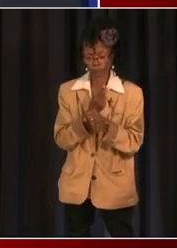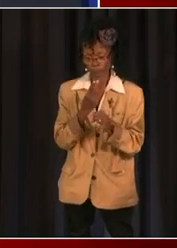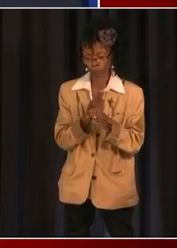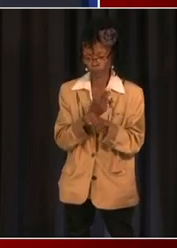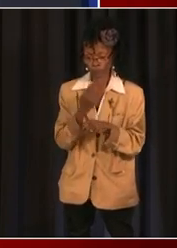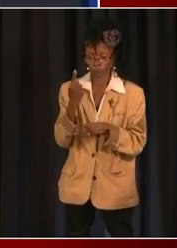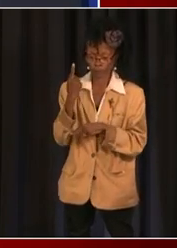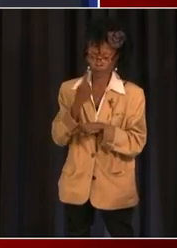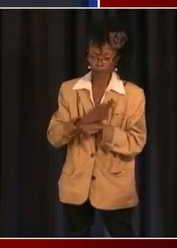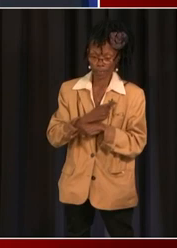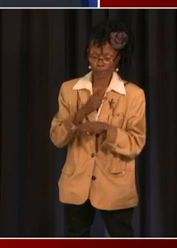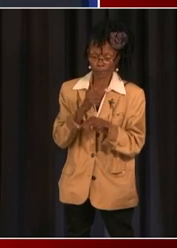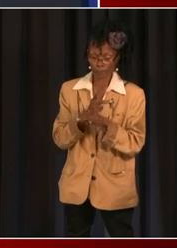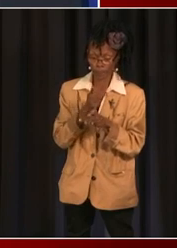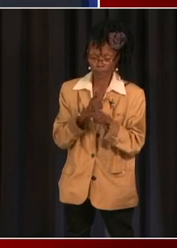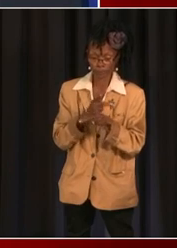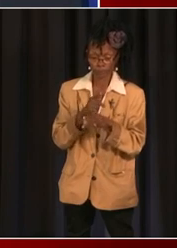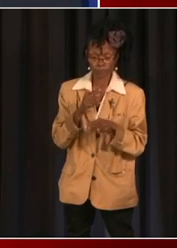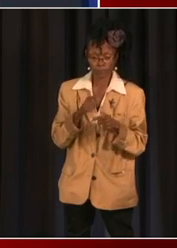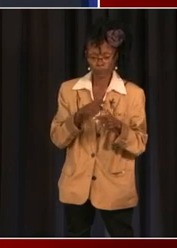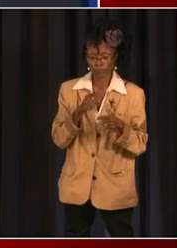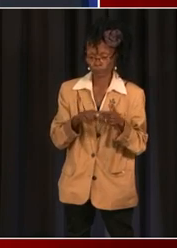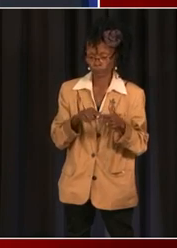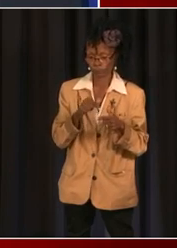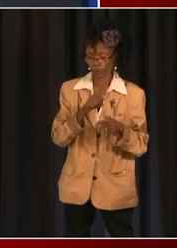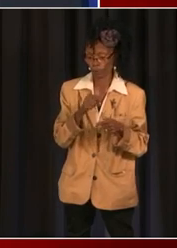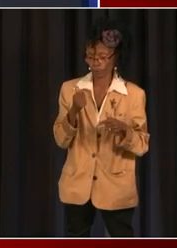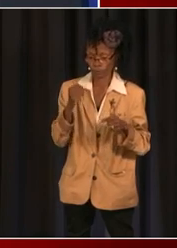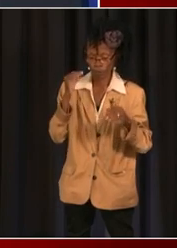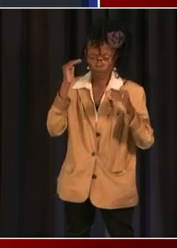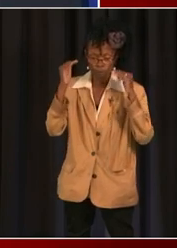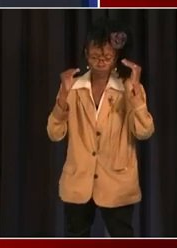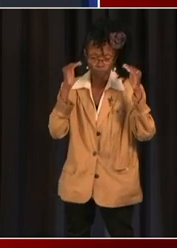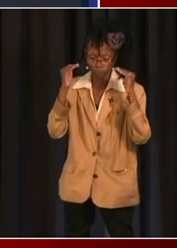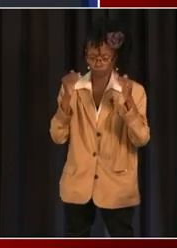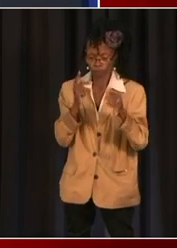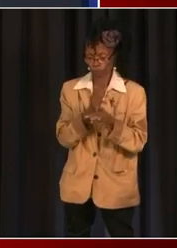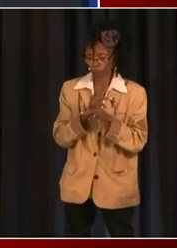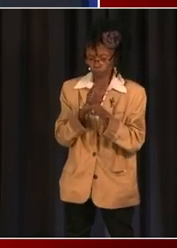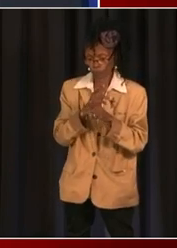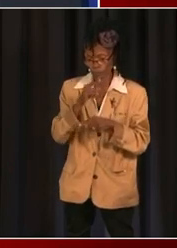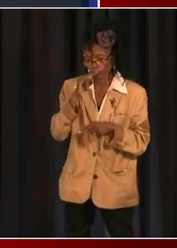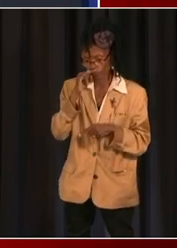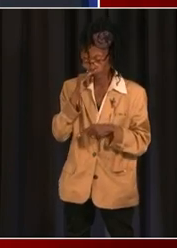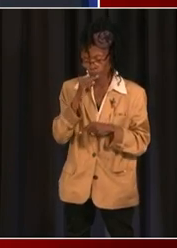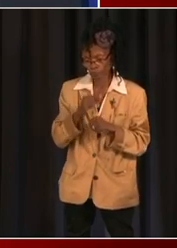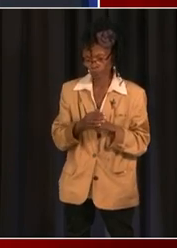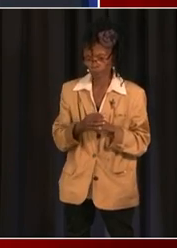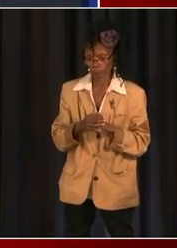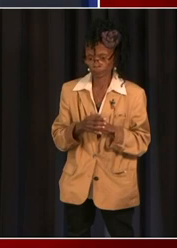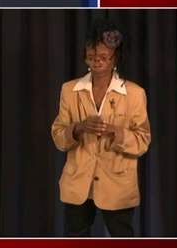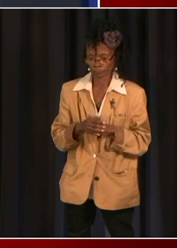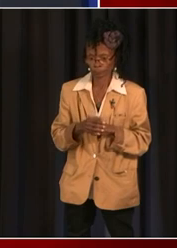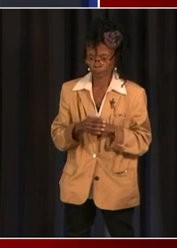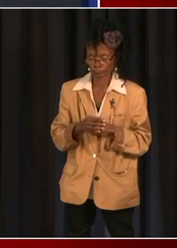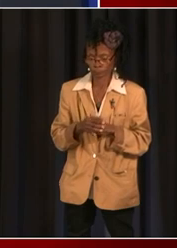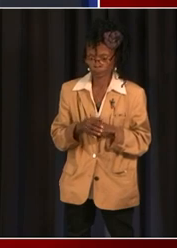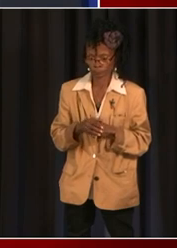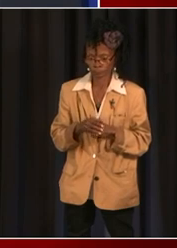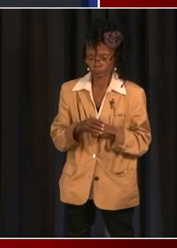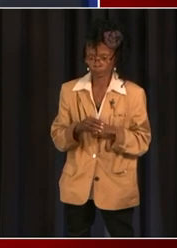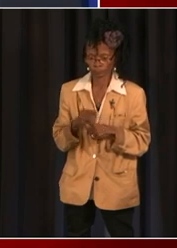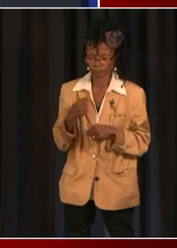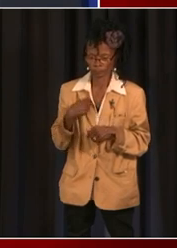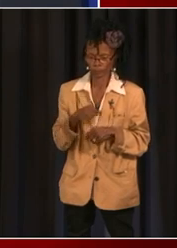facility or another adult to supervise their children, and in the previous status that we were in, looking forward to bringing